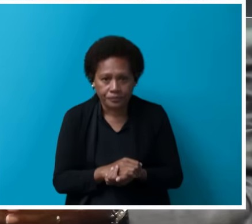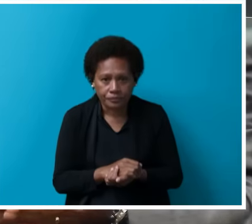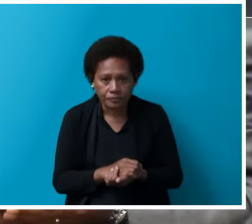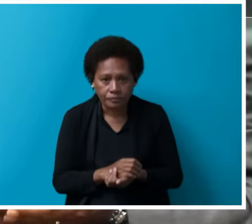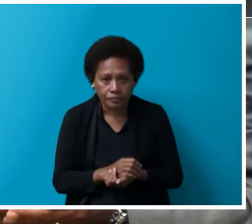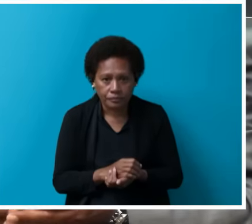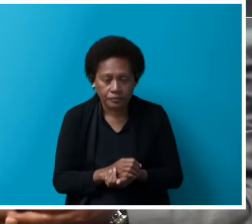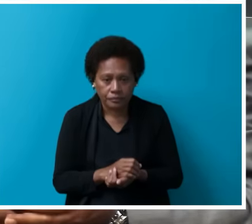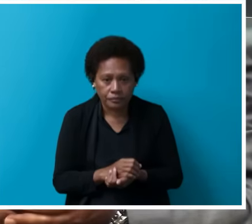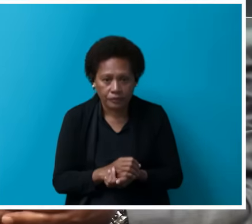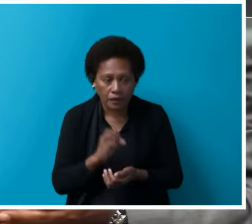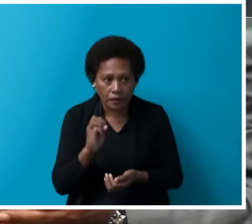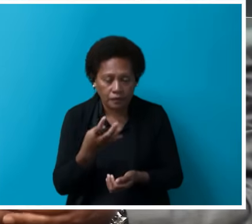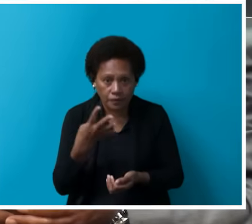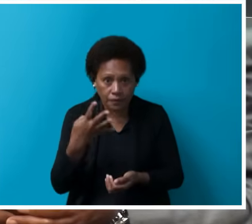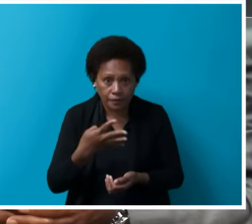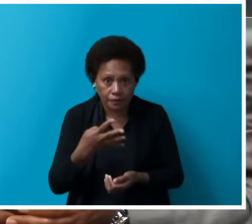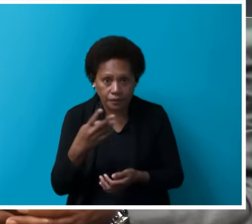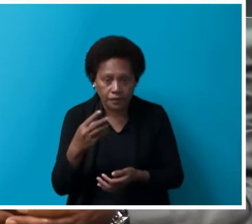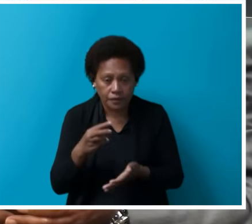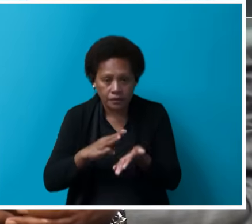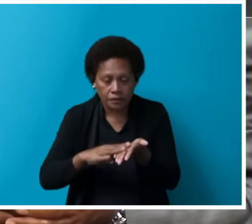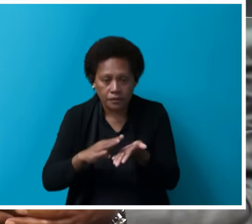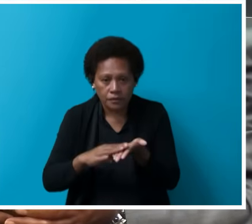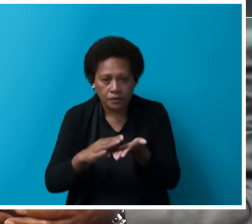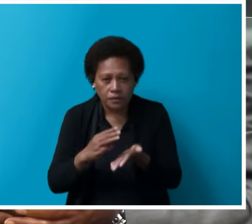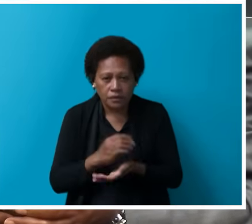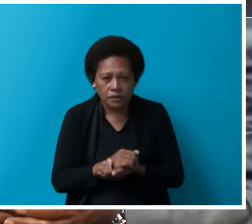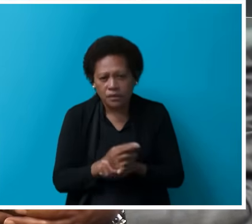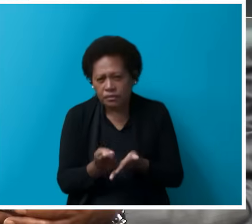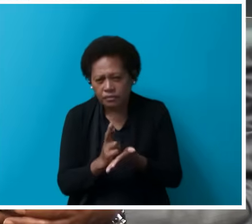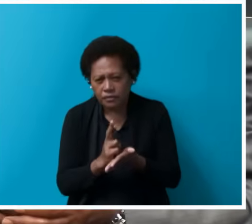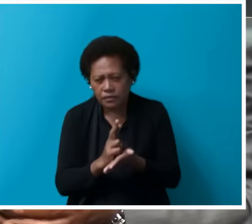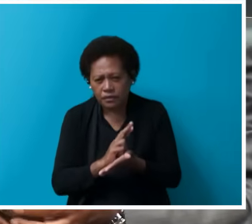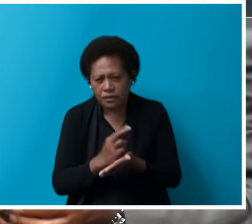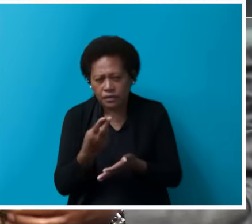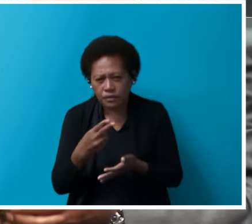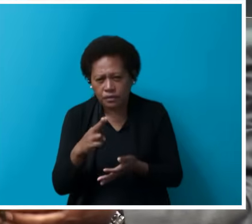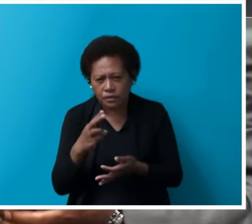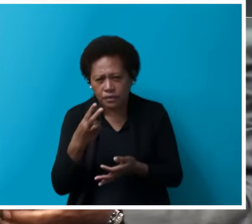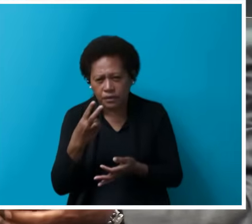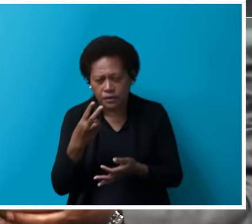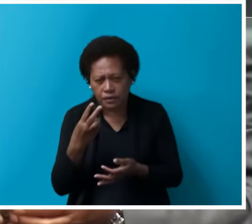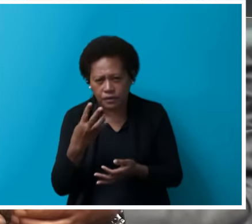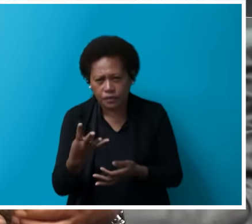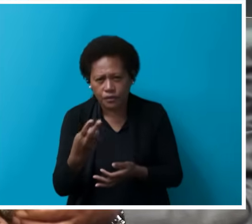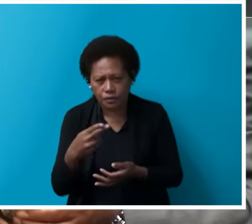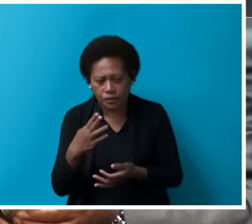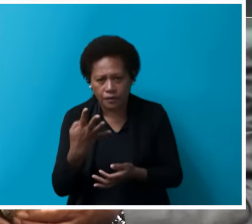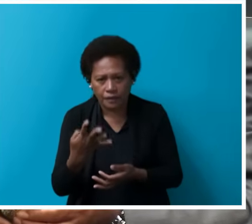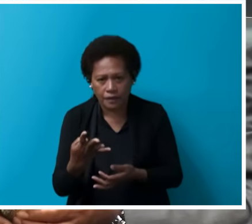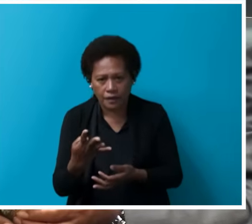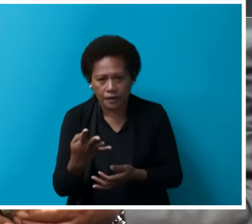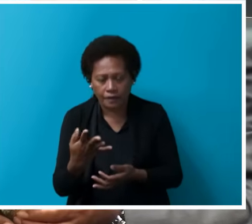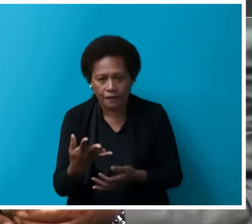46.7 million or 1.4% compared to the revised 2024-2025 estimates, this is a direct result of